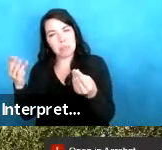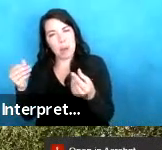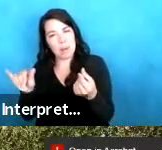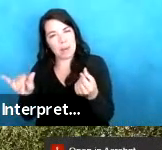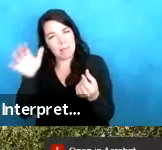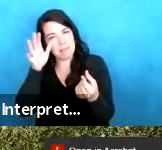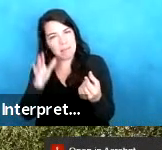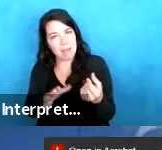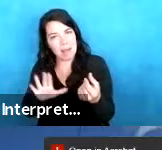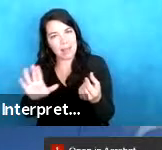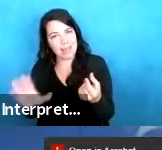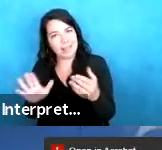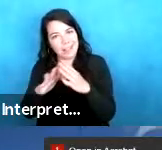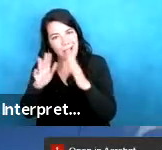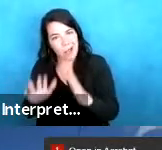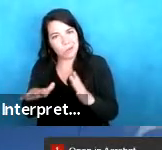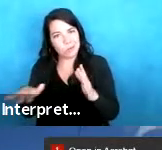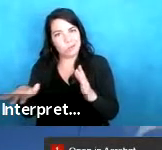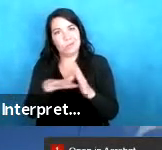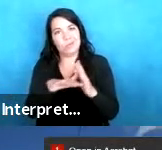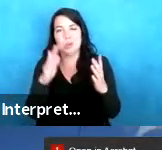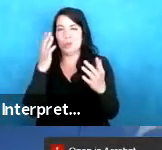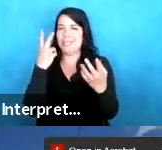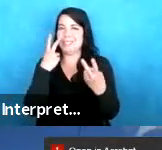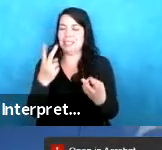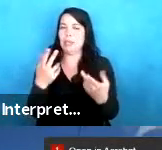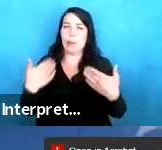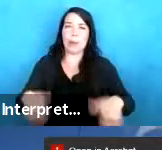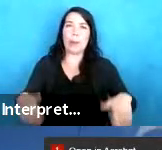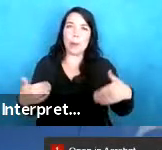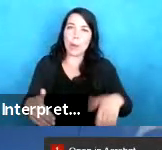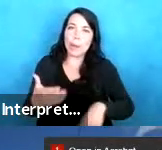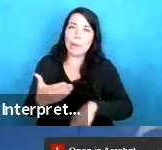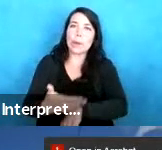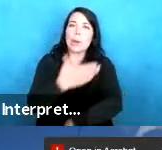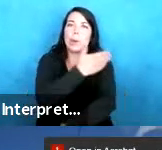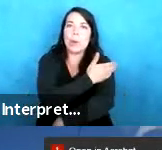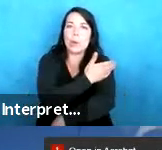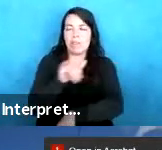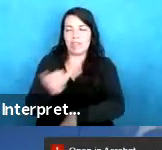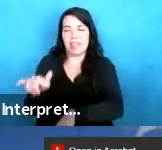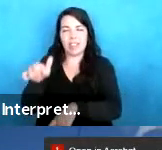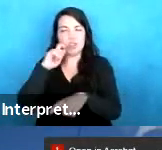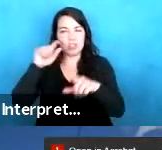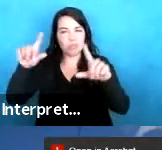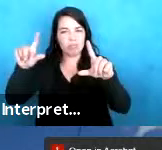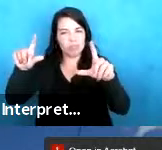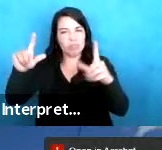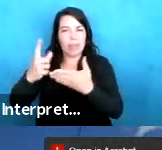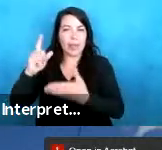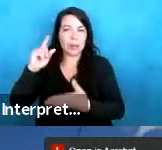photos were taken. And as we can see, it's substantially improved over what we had a month or so ago.